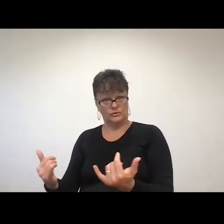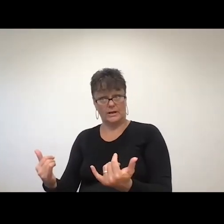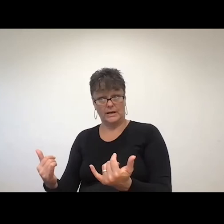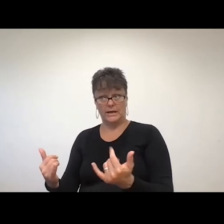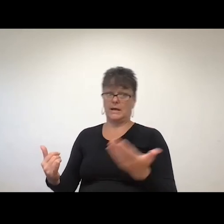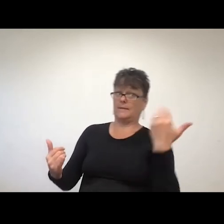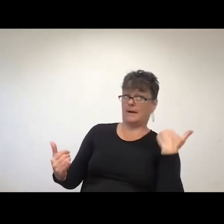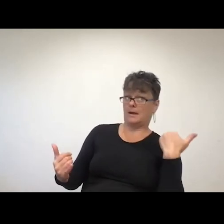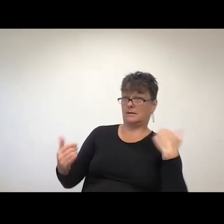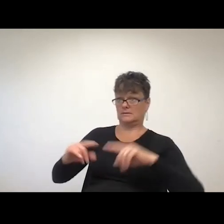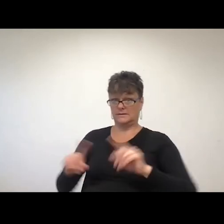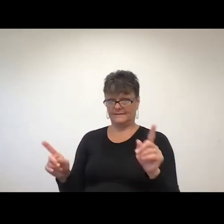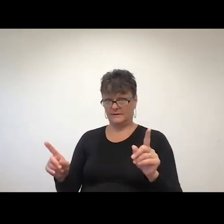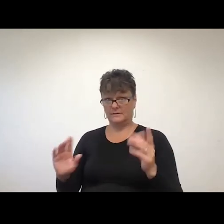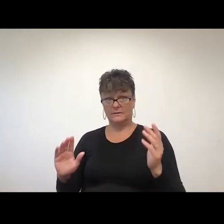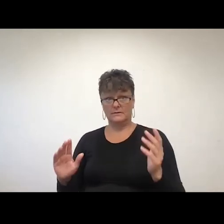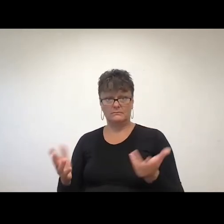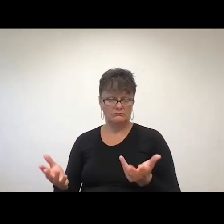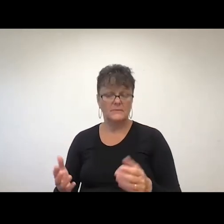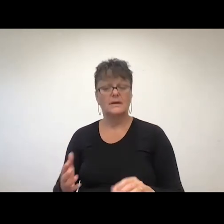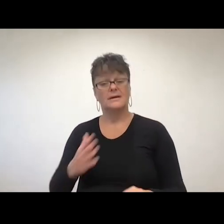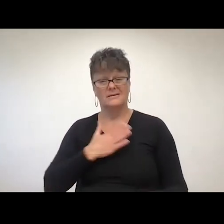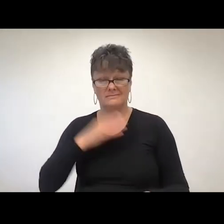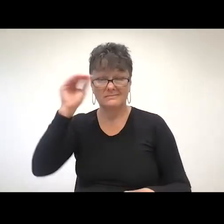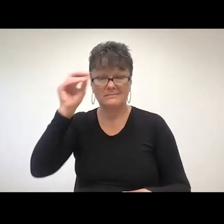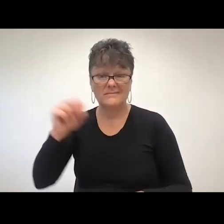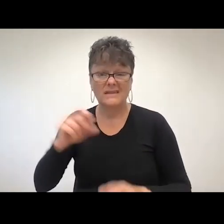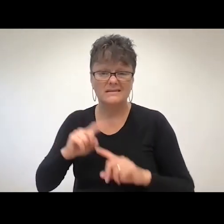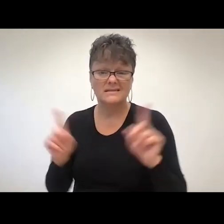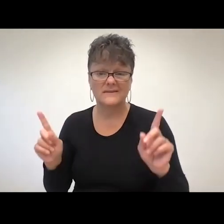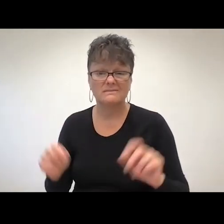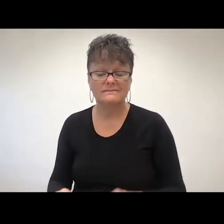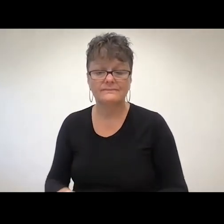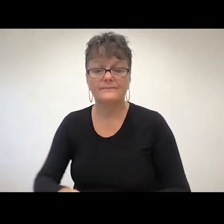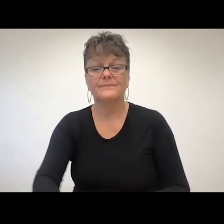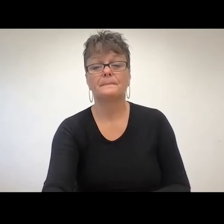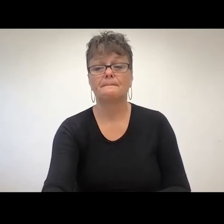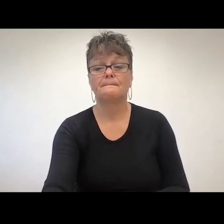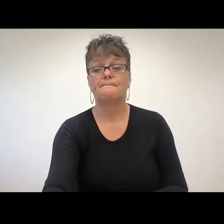think that the challenges today are different. And this goes back to what I was saying earlier about students